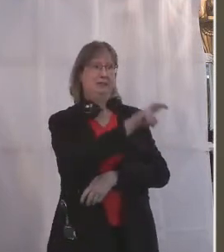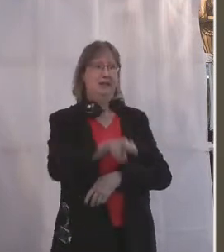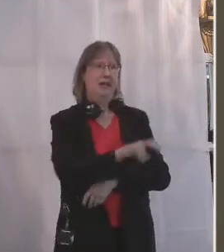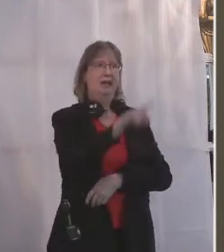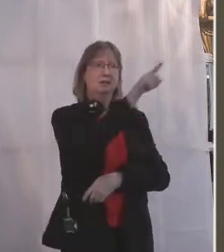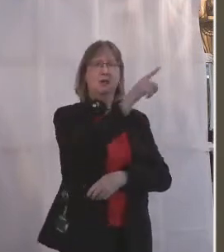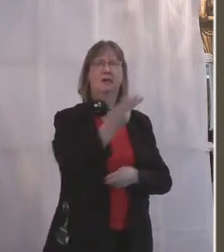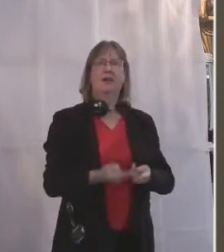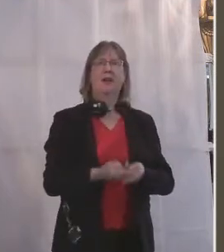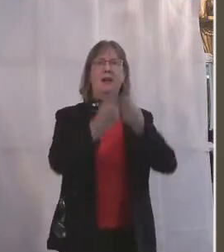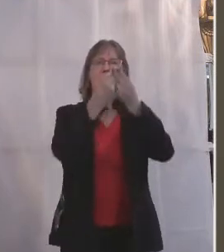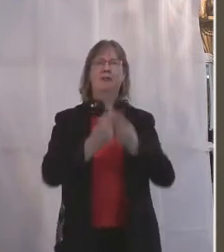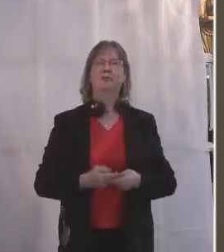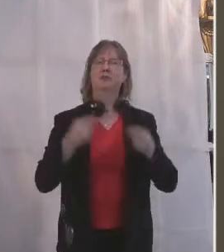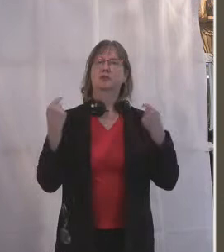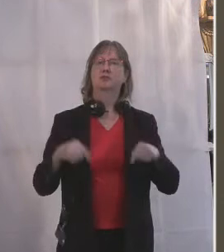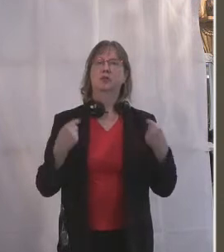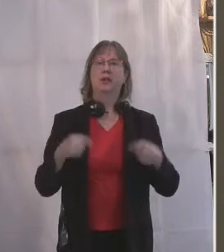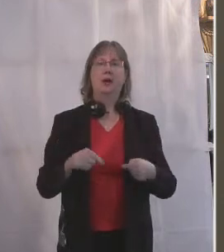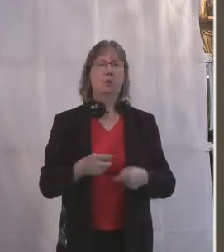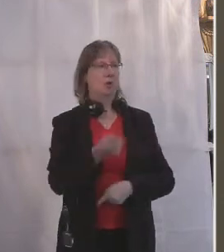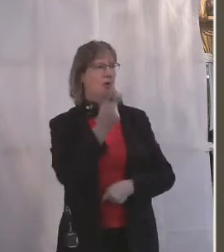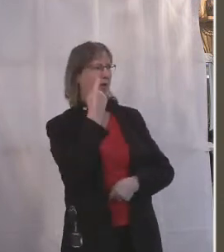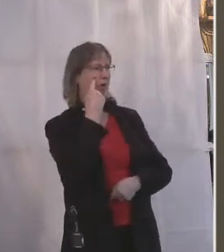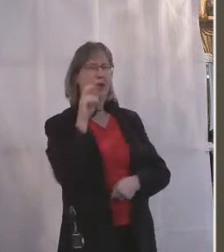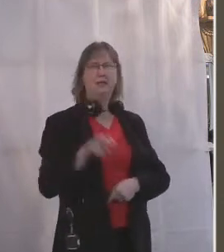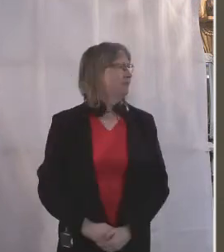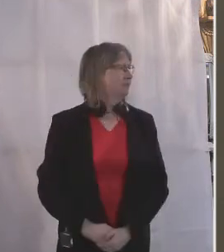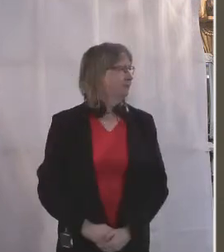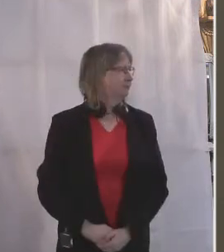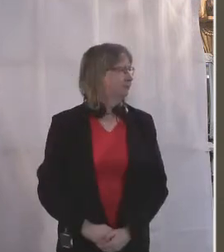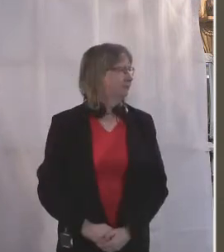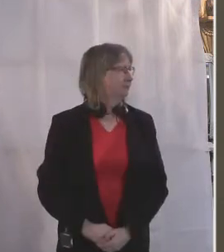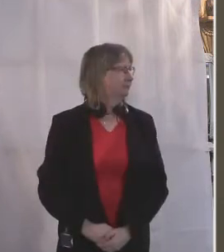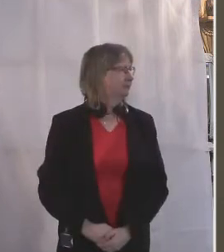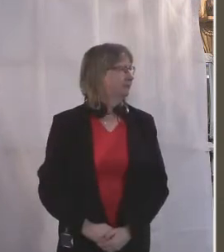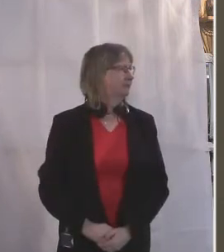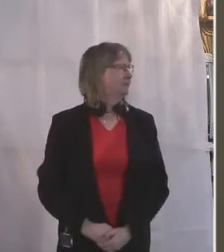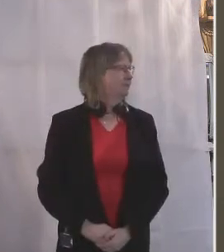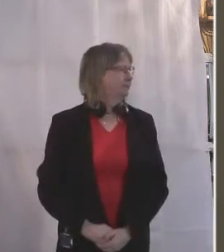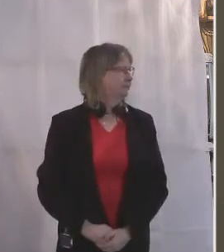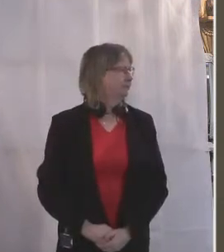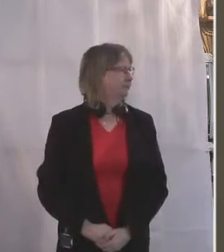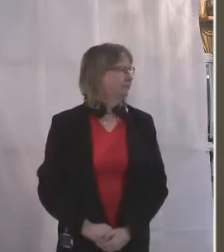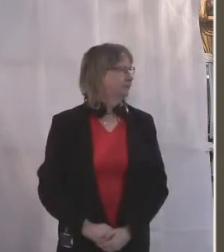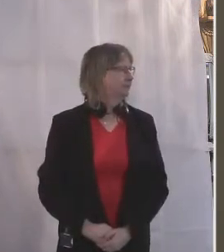by the lifts that many of you would have come up into the room from. Today